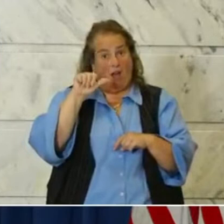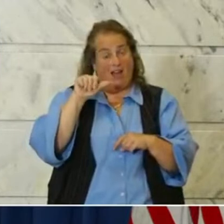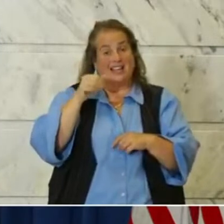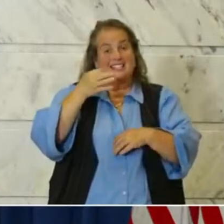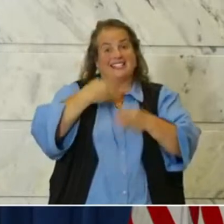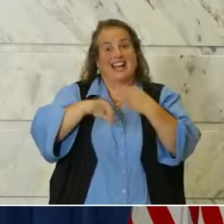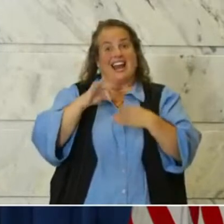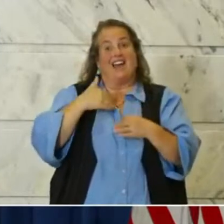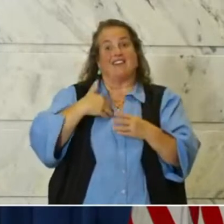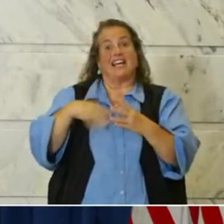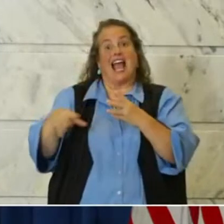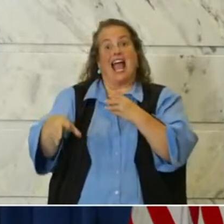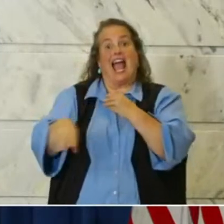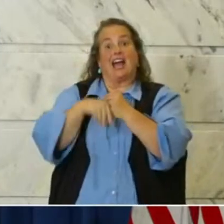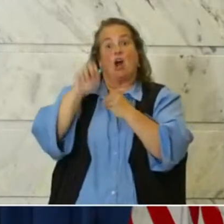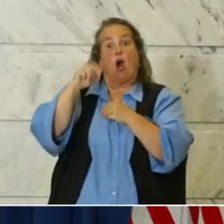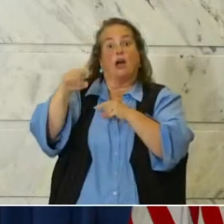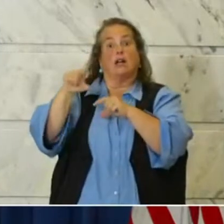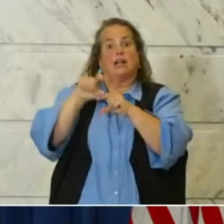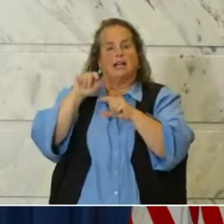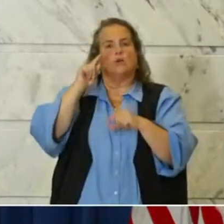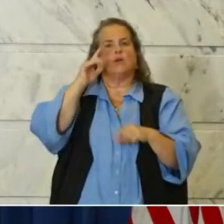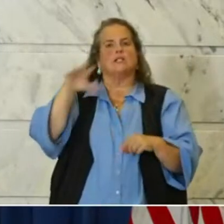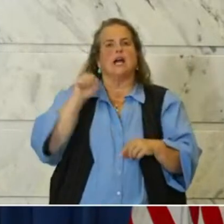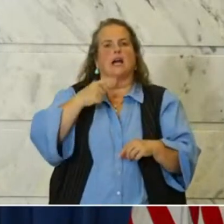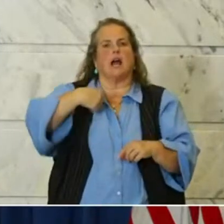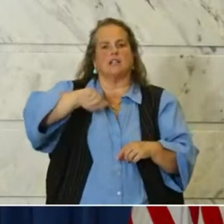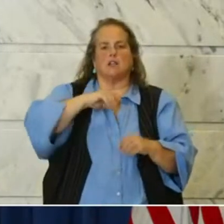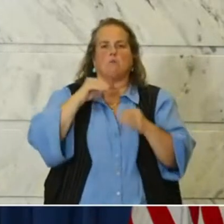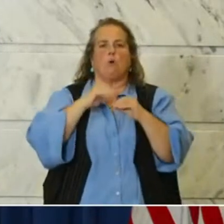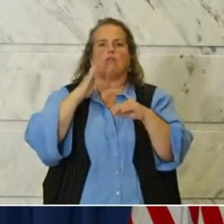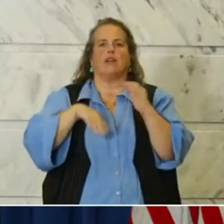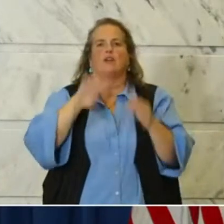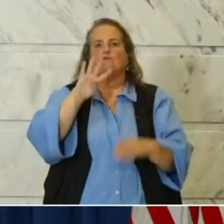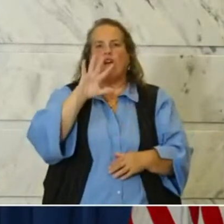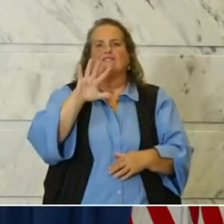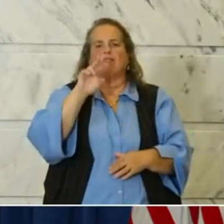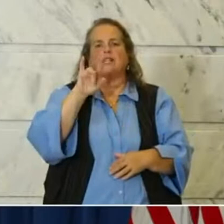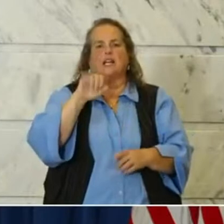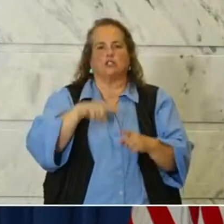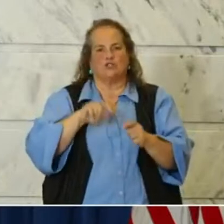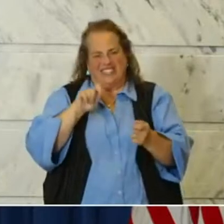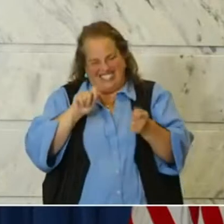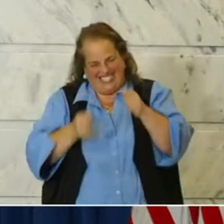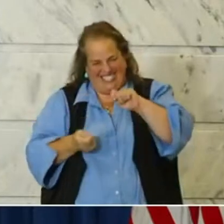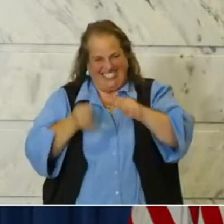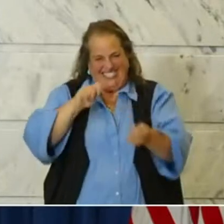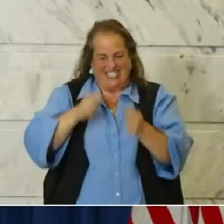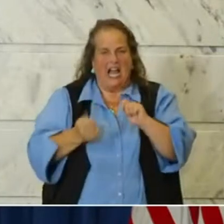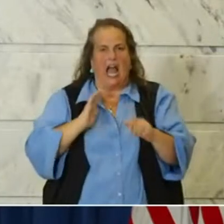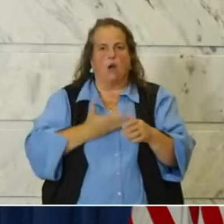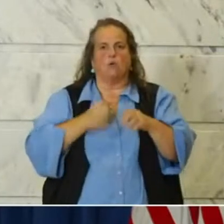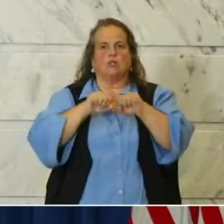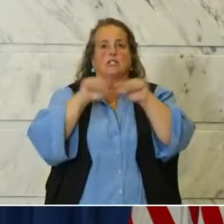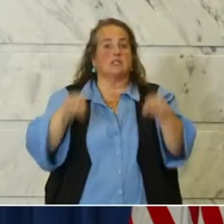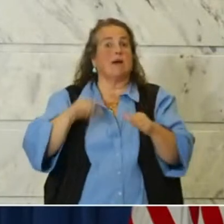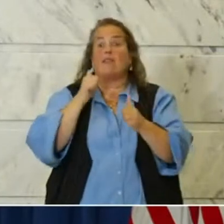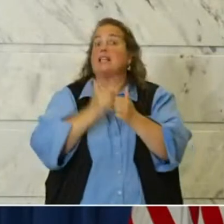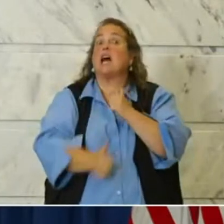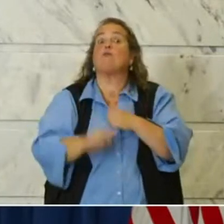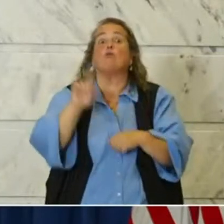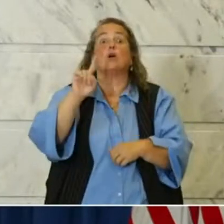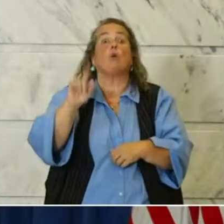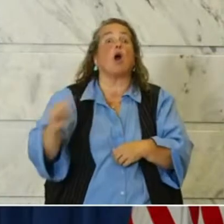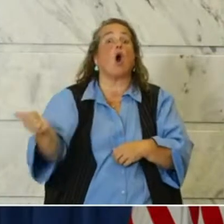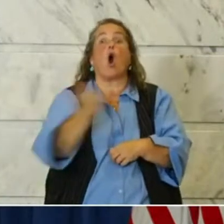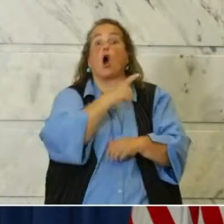that add-on, it will take us more than 45 days to reconfigure our system, and that's everywhere, and people will miss out on benefits